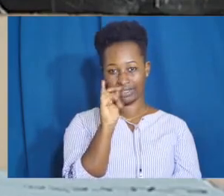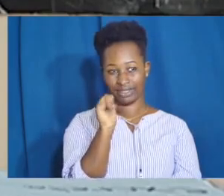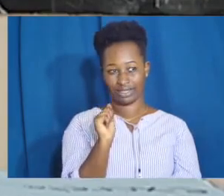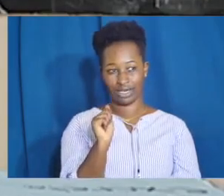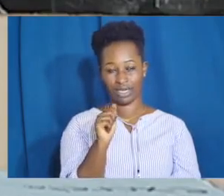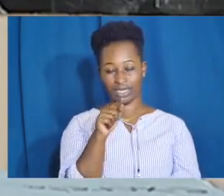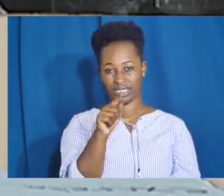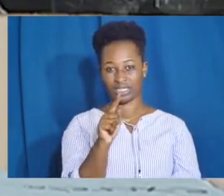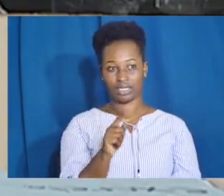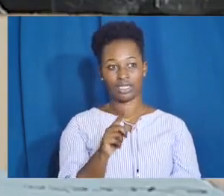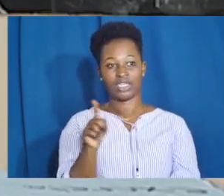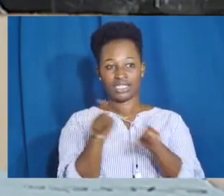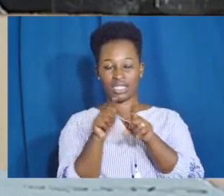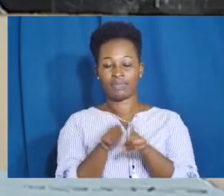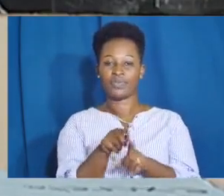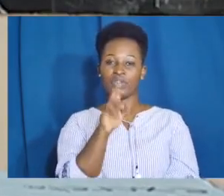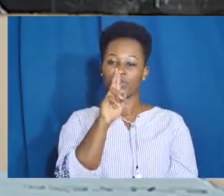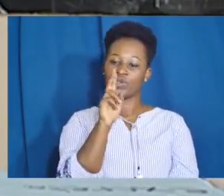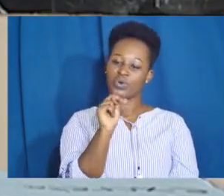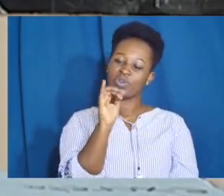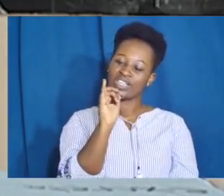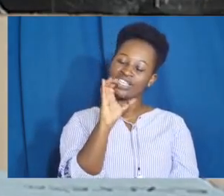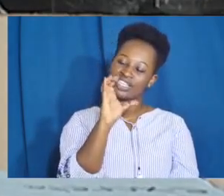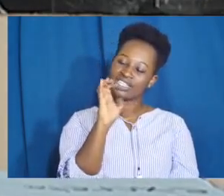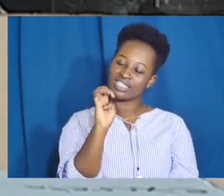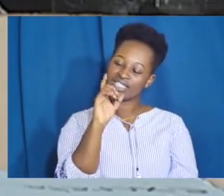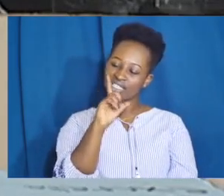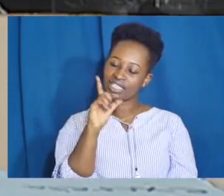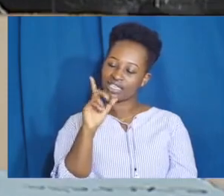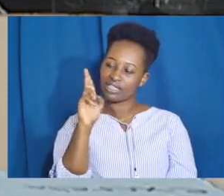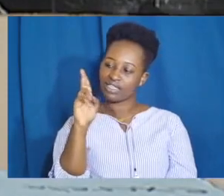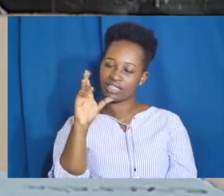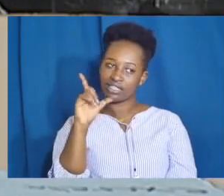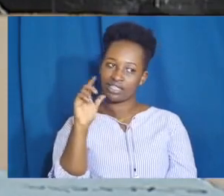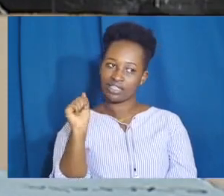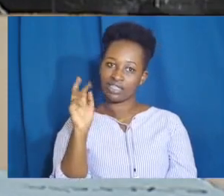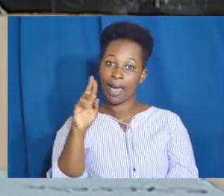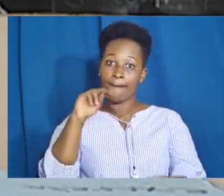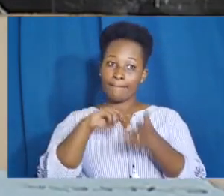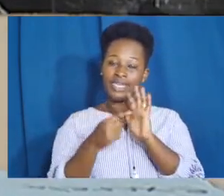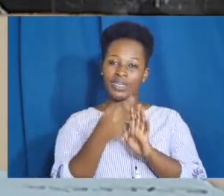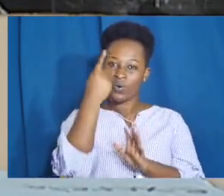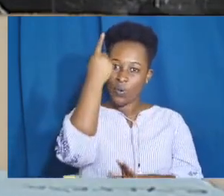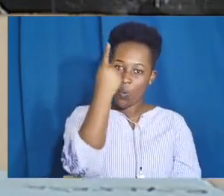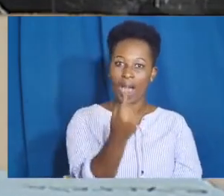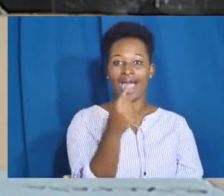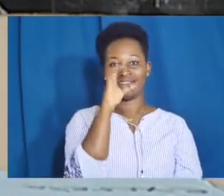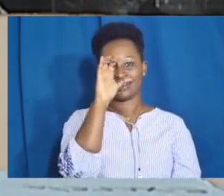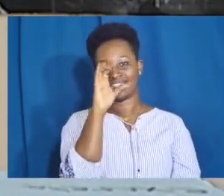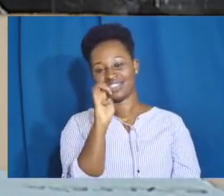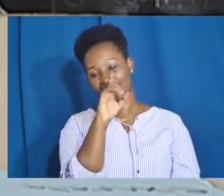is unicellular. When we say unicellular, we mean one cell. When it comes